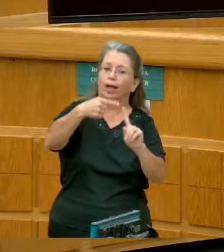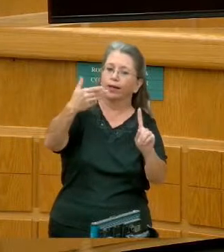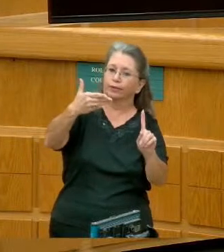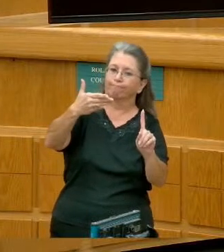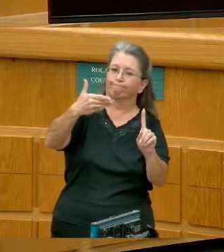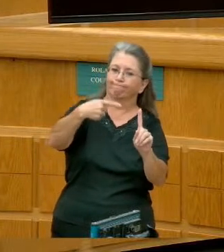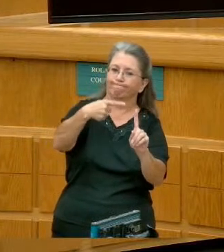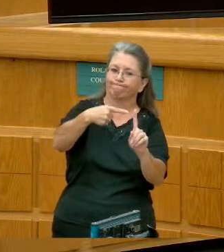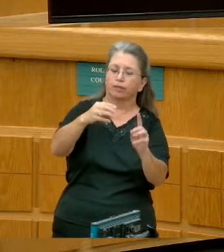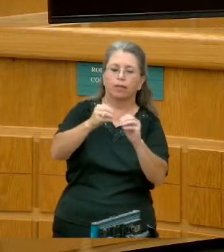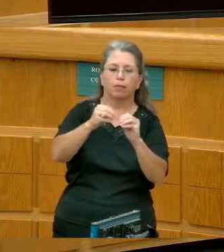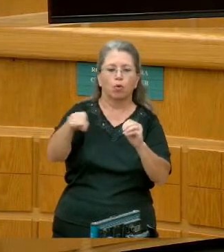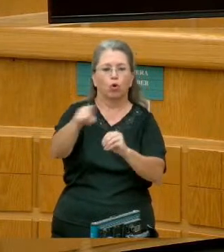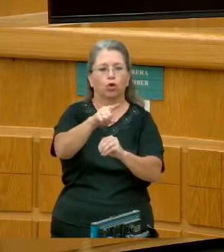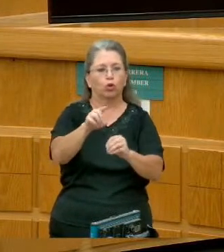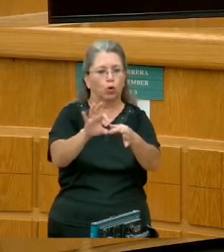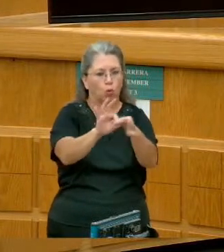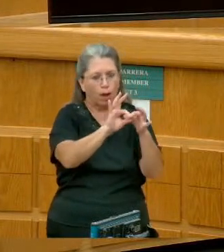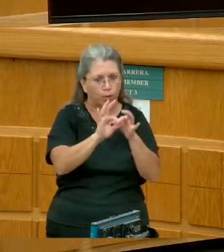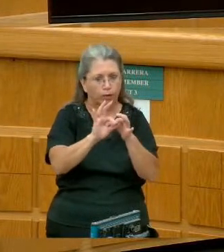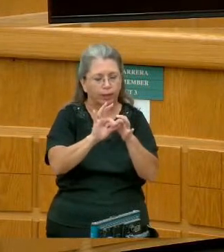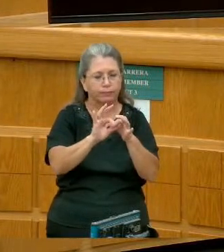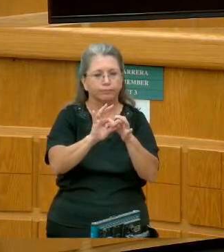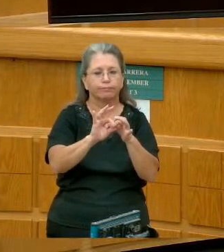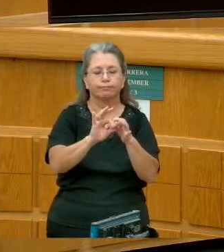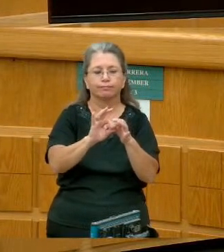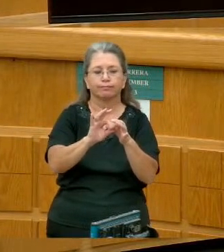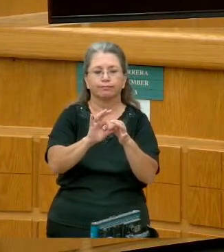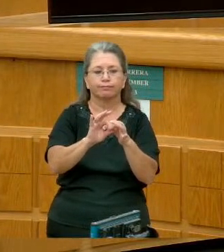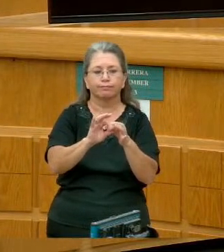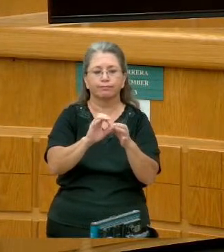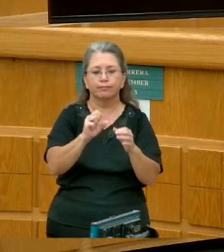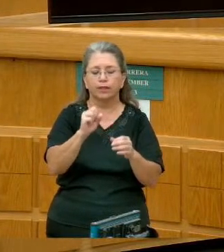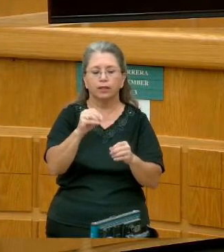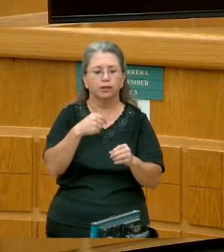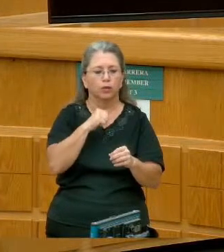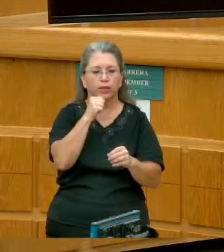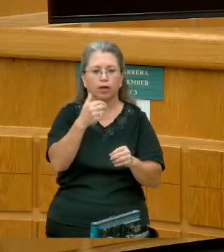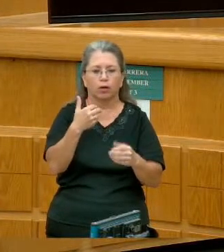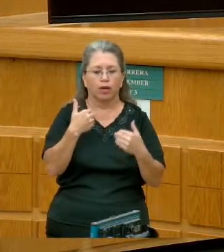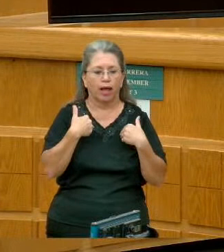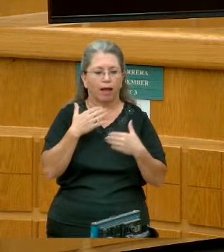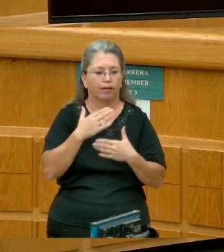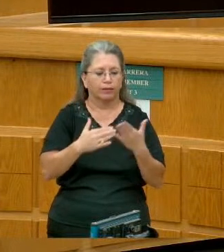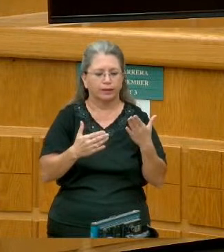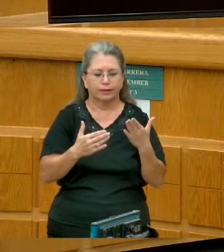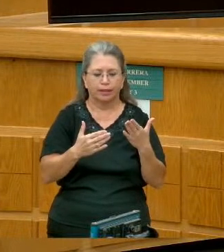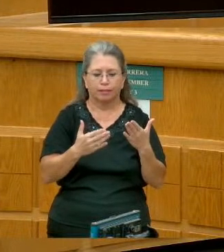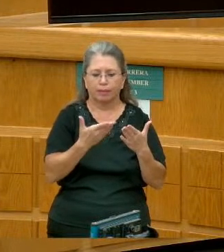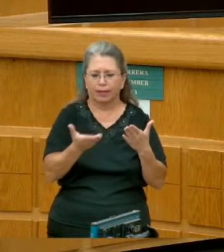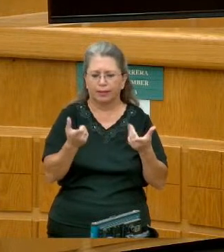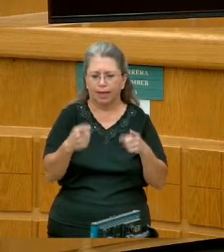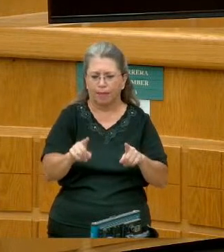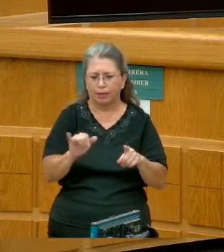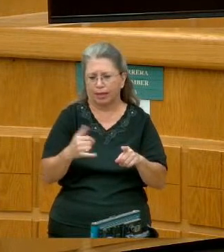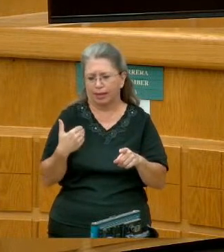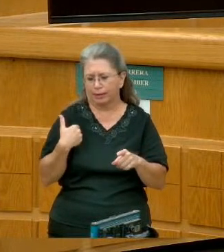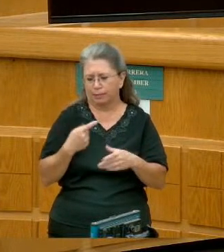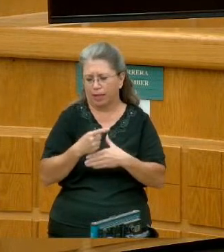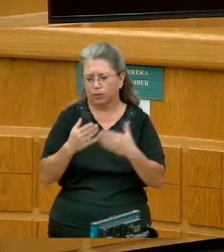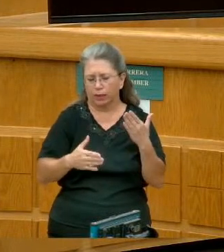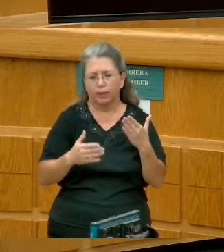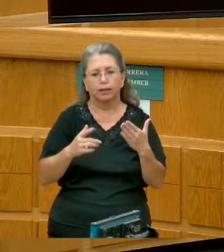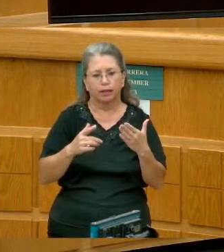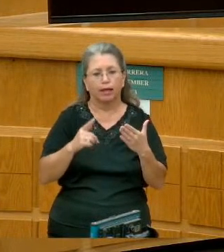you cooperate with us and we don't have some repeat incidences like we had this weekend, I think we can move this